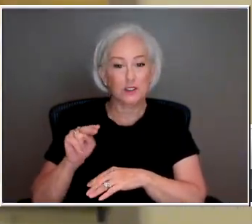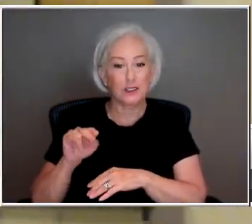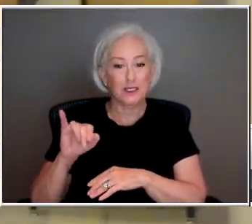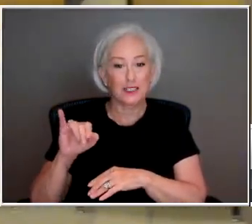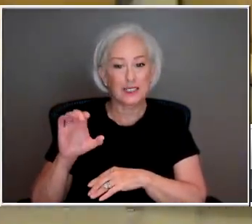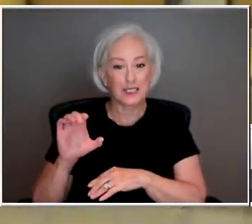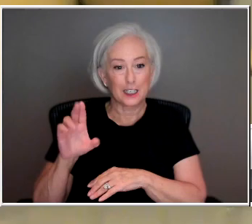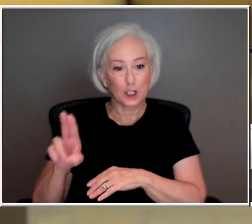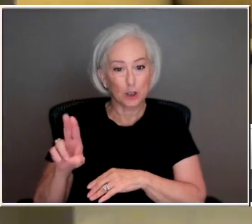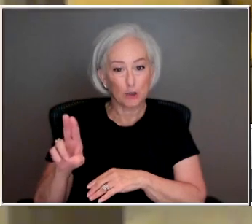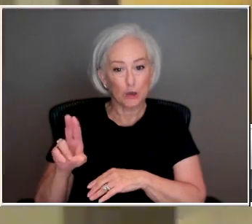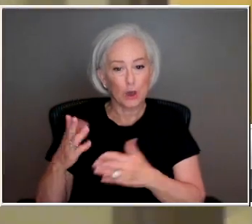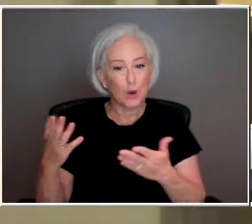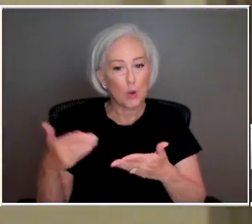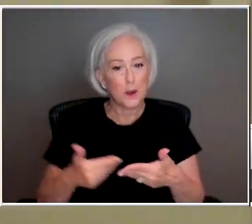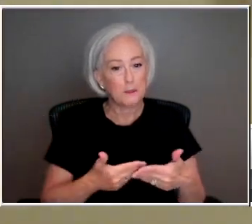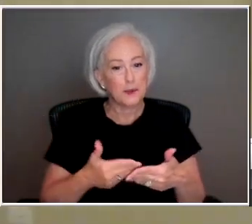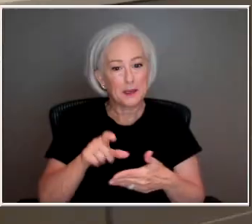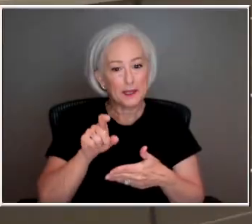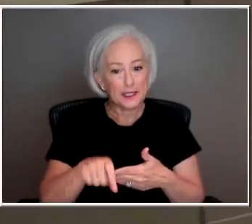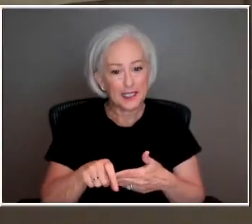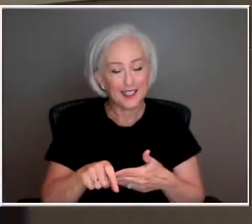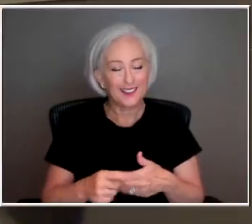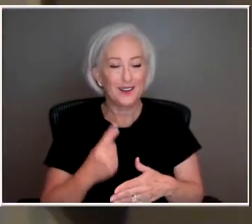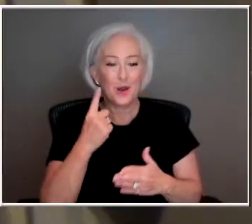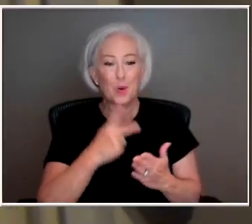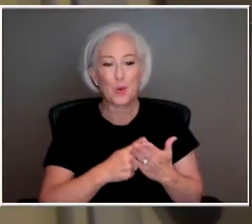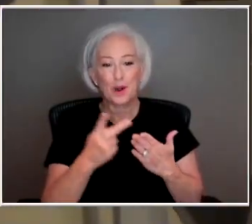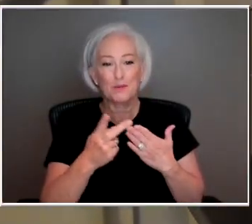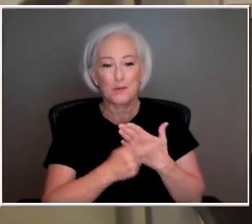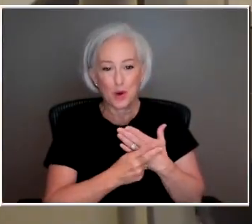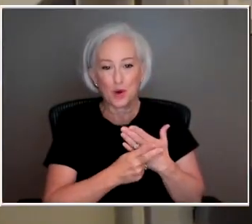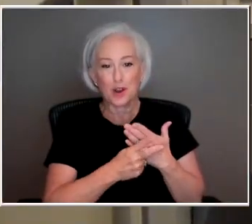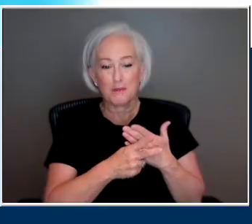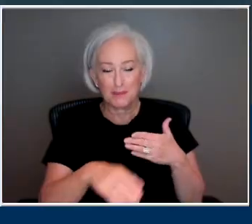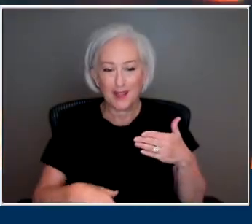little simplicity to the very complex care that many children need.